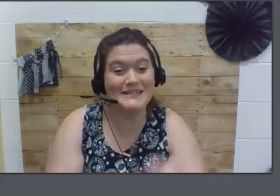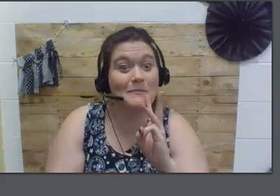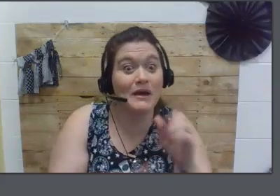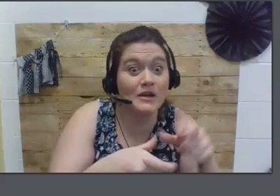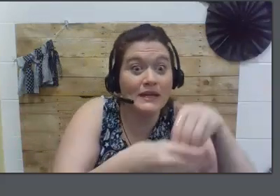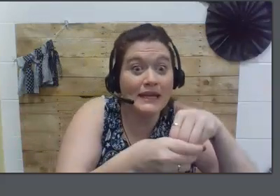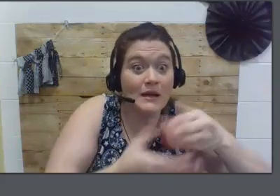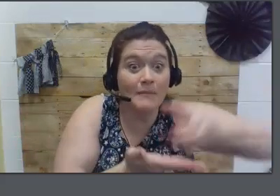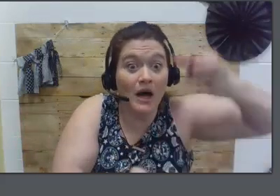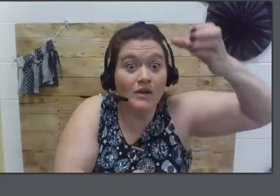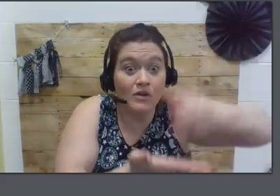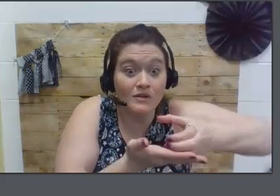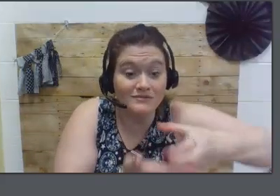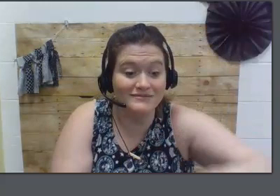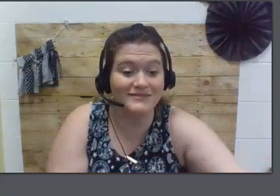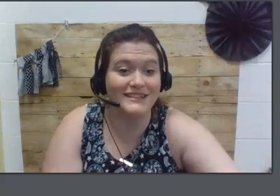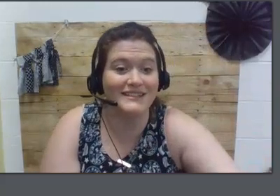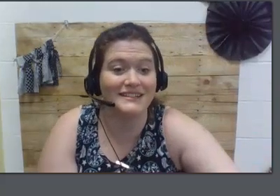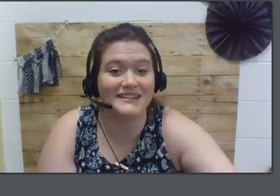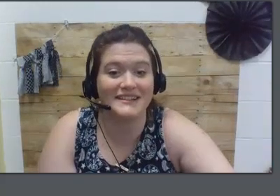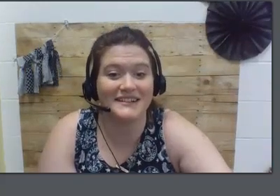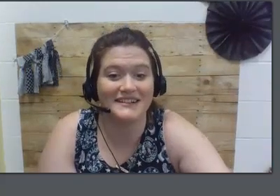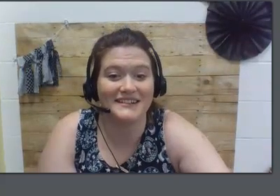puddle is a puddle in a bottle,